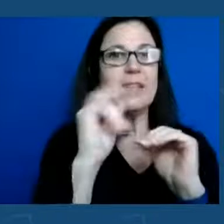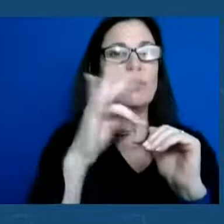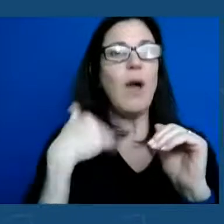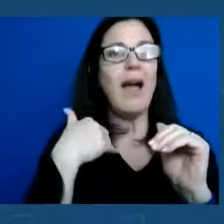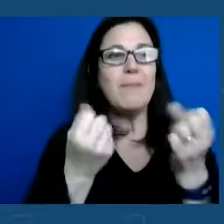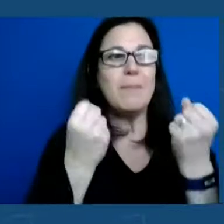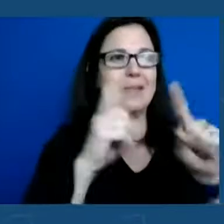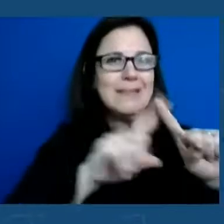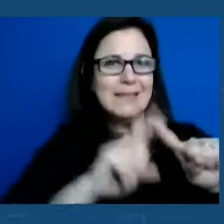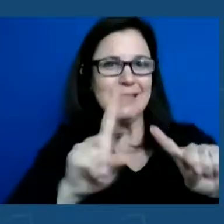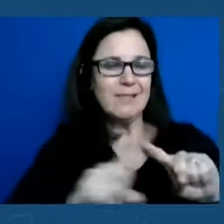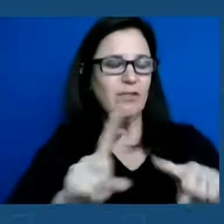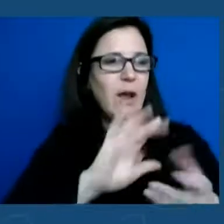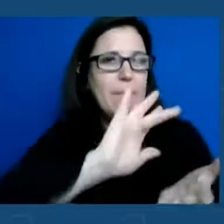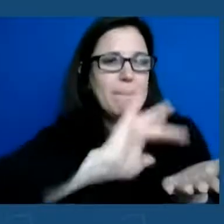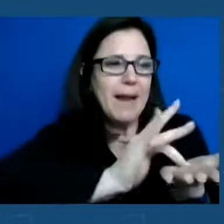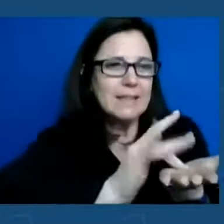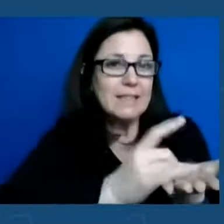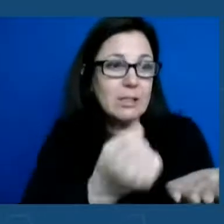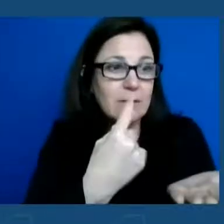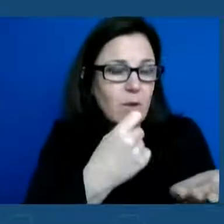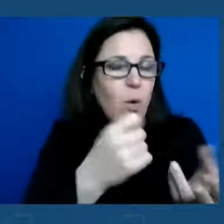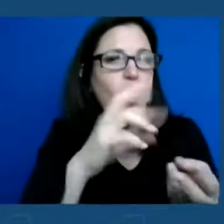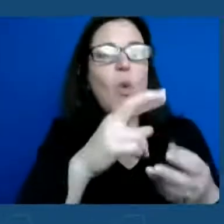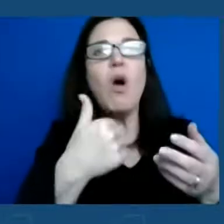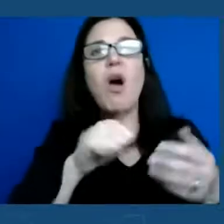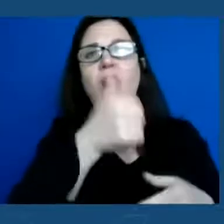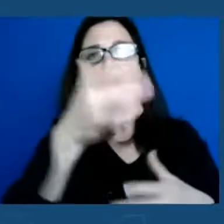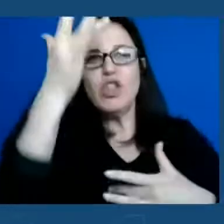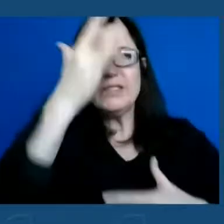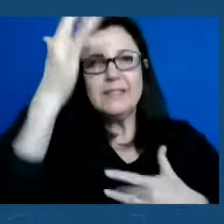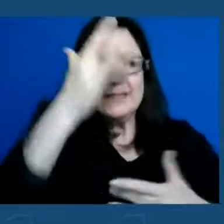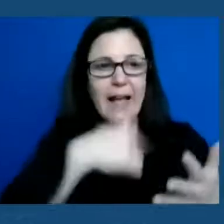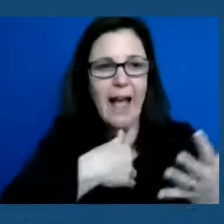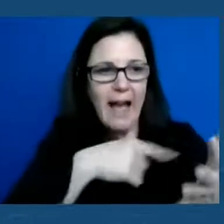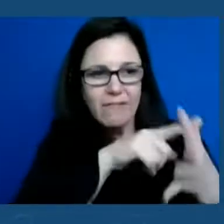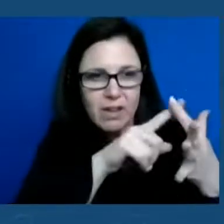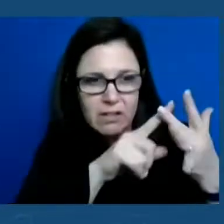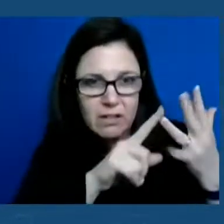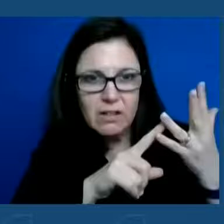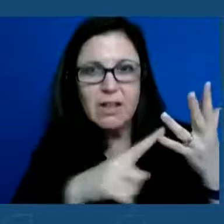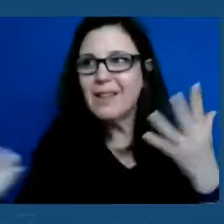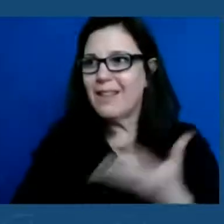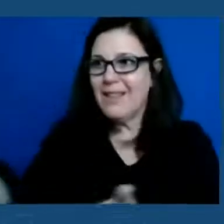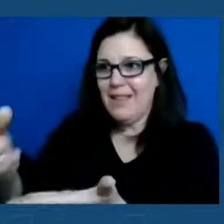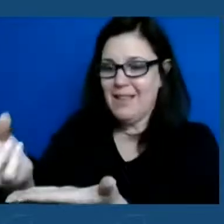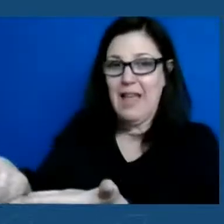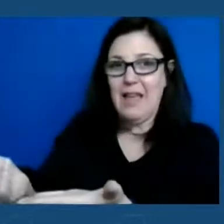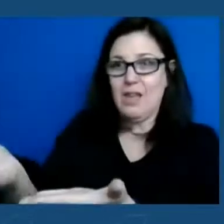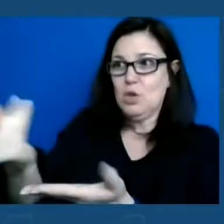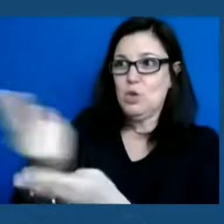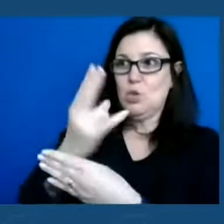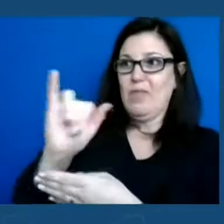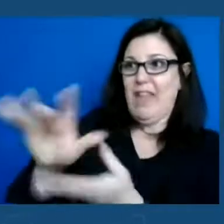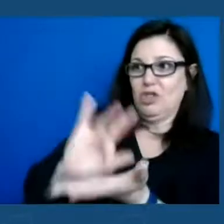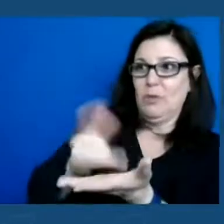underlying medications you're taking, or your underlying condition you're taking other medications for, a lot of the treatments can't be used. And that's a problem for us. We're saying, well, we have